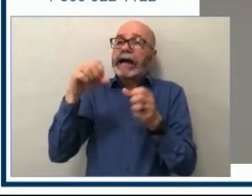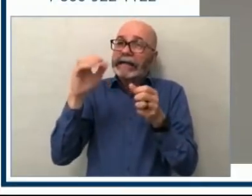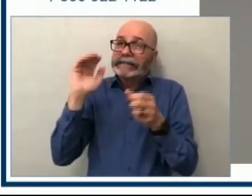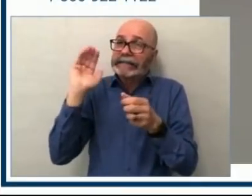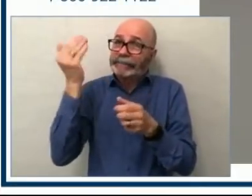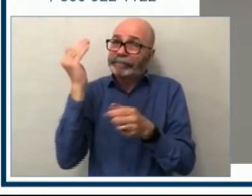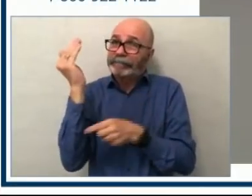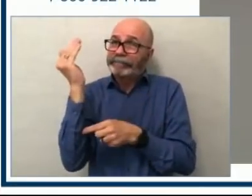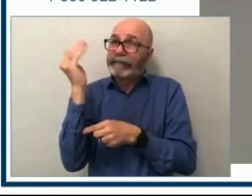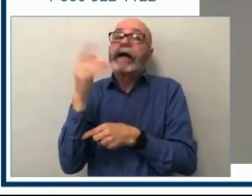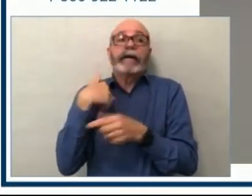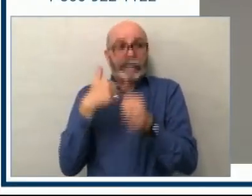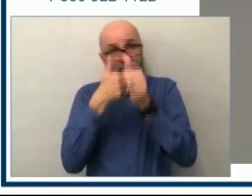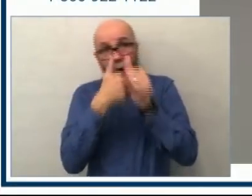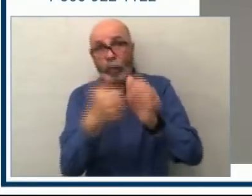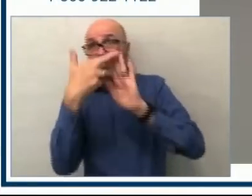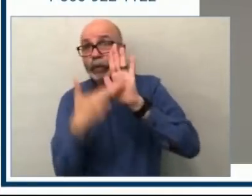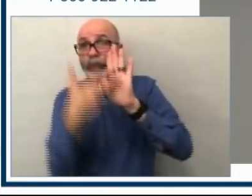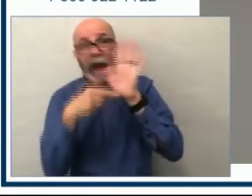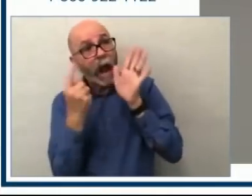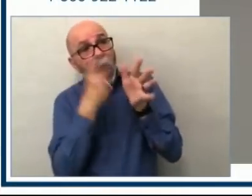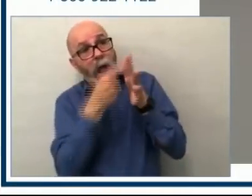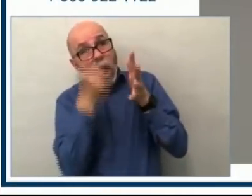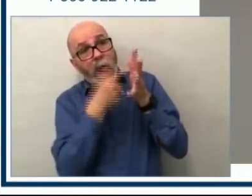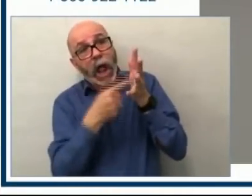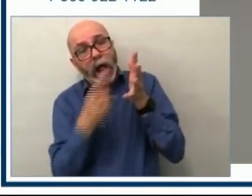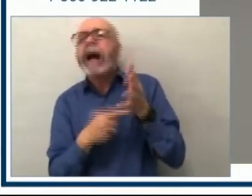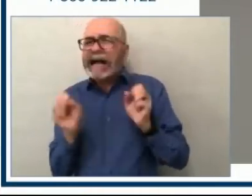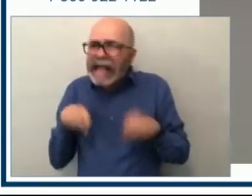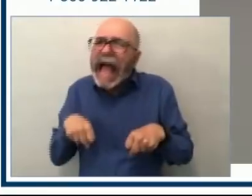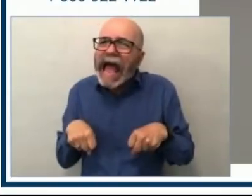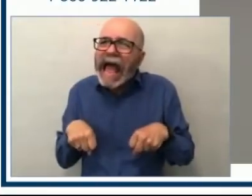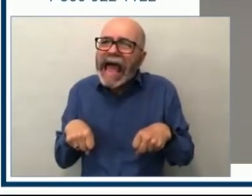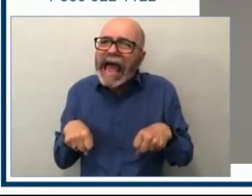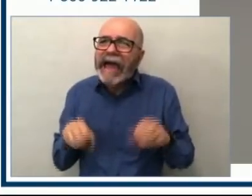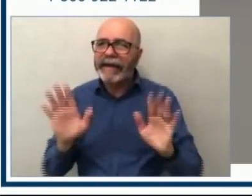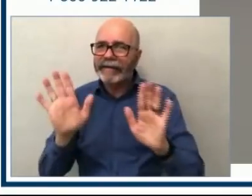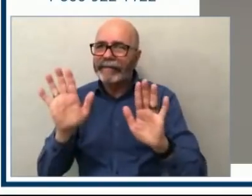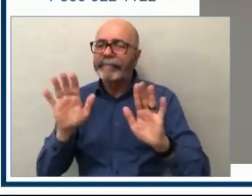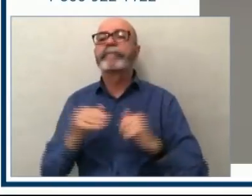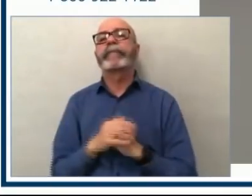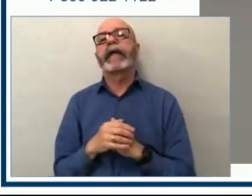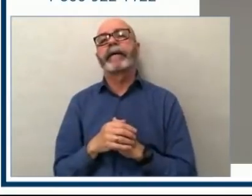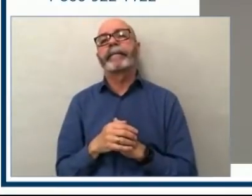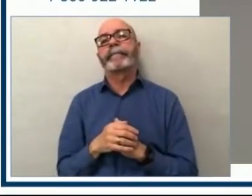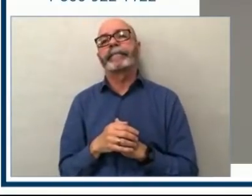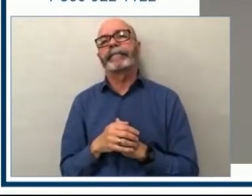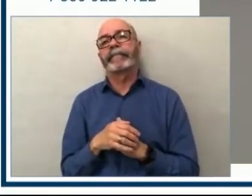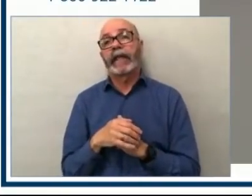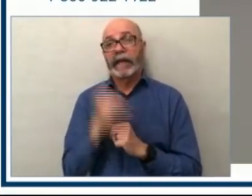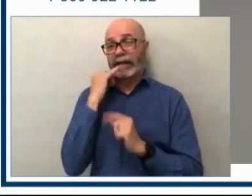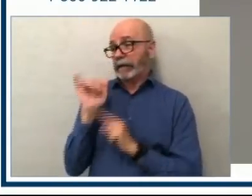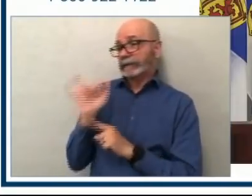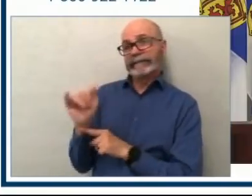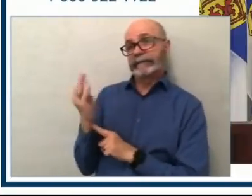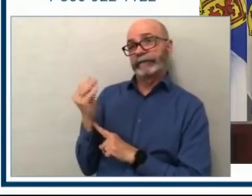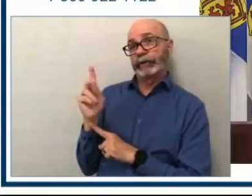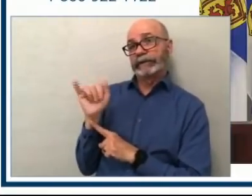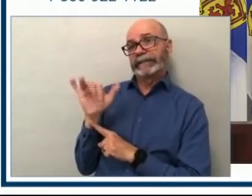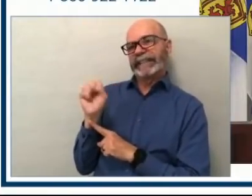the appropriate protocols for anybody under the provincially mandated 14-day quarantine. Go ahead with your follow-up,